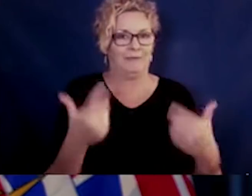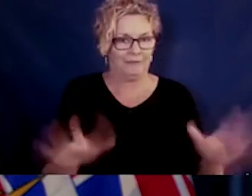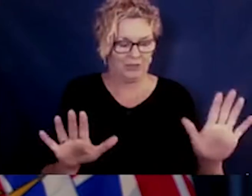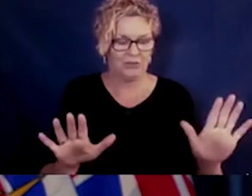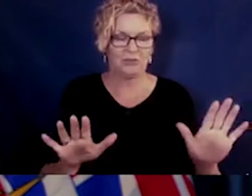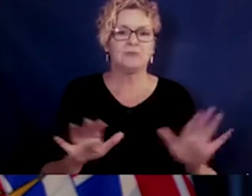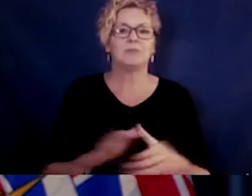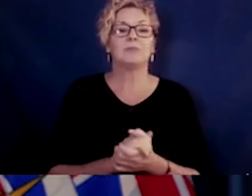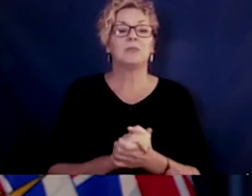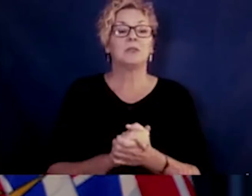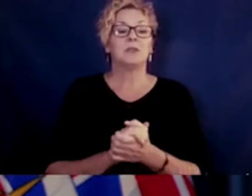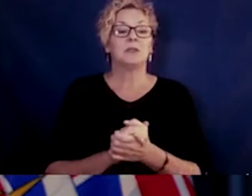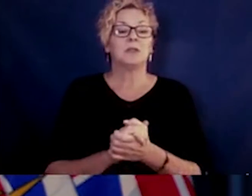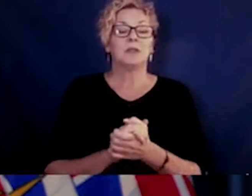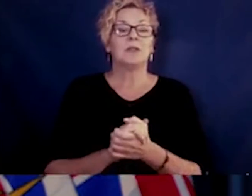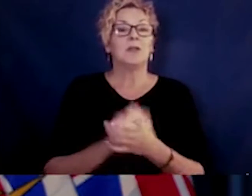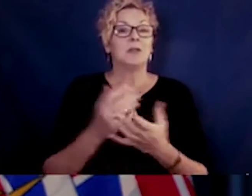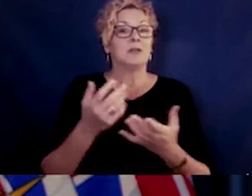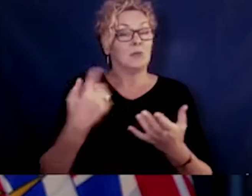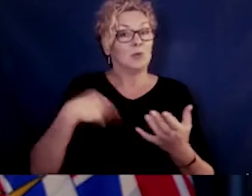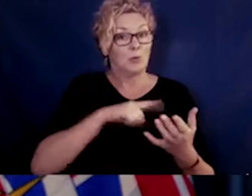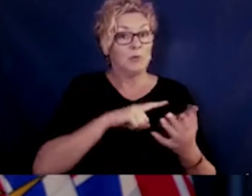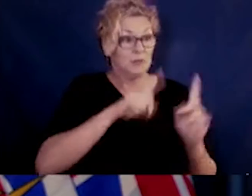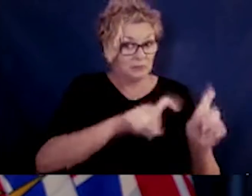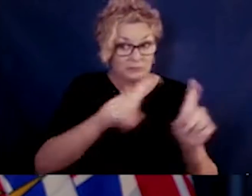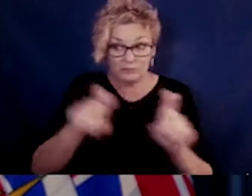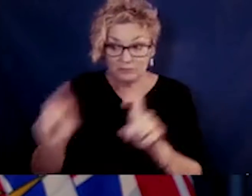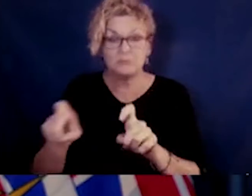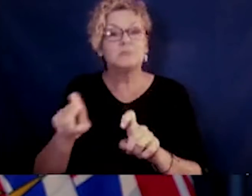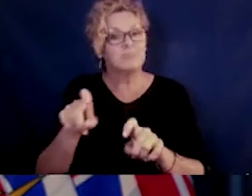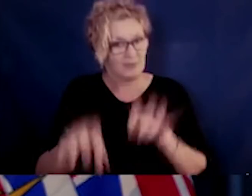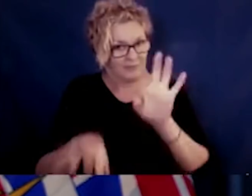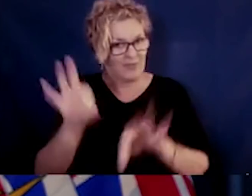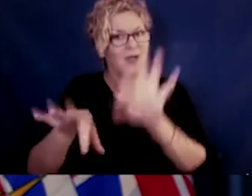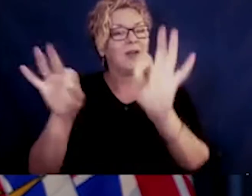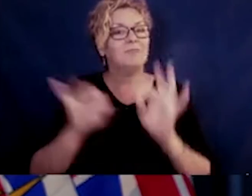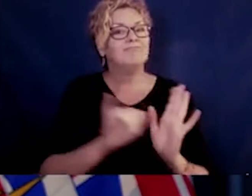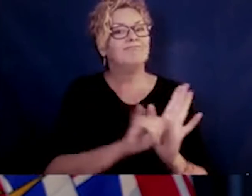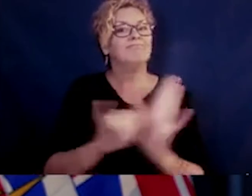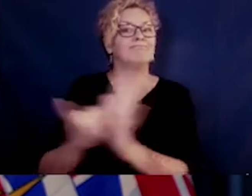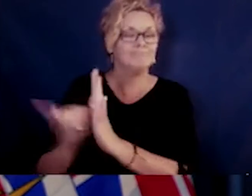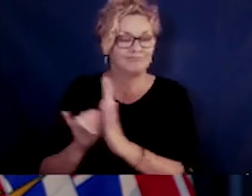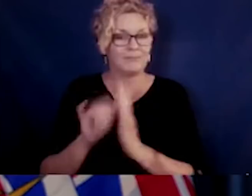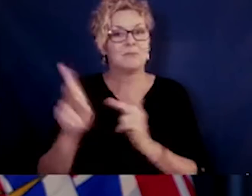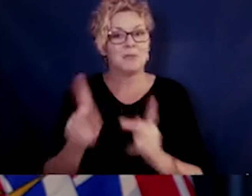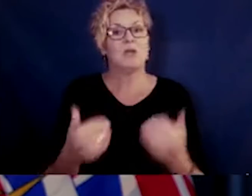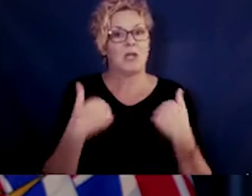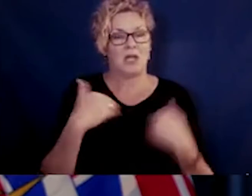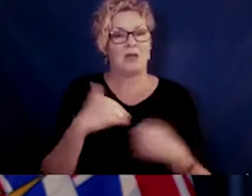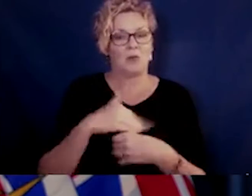39,170 tests from October 10th to 12th, our positivity rate remained, as I mentioned, at